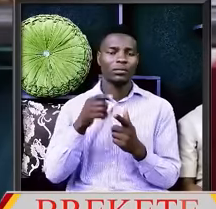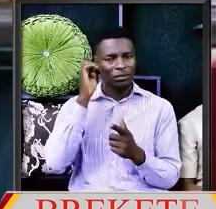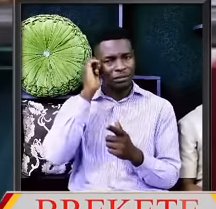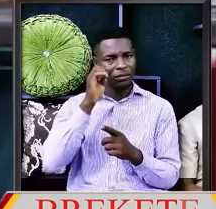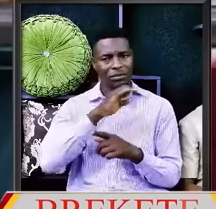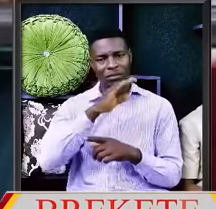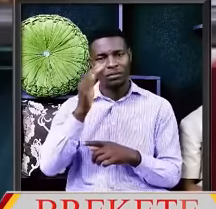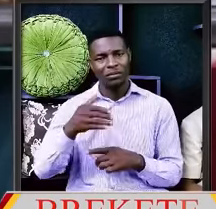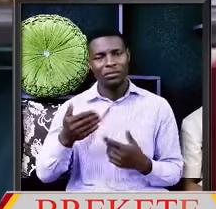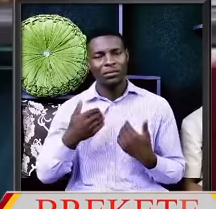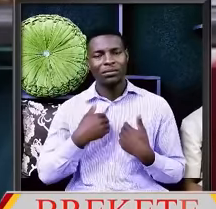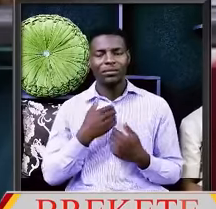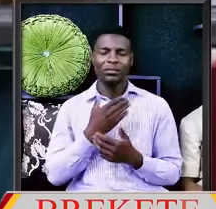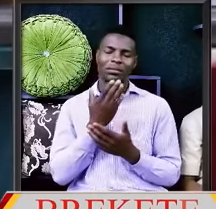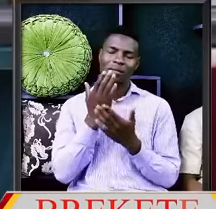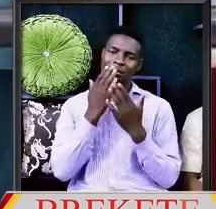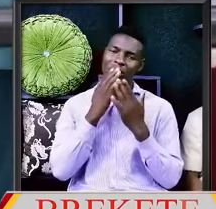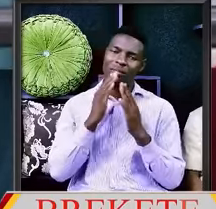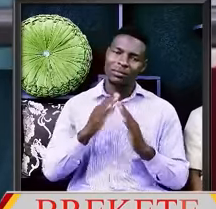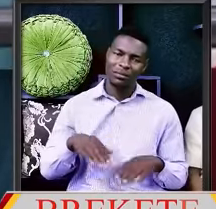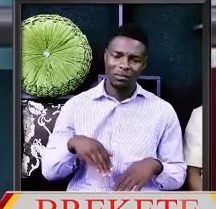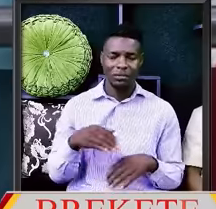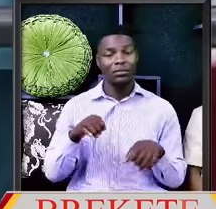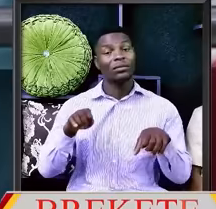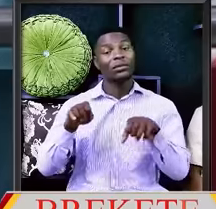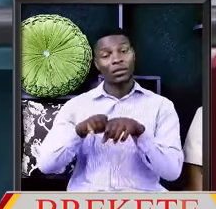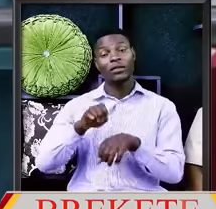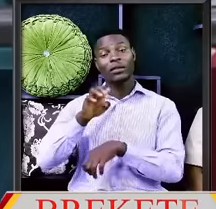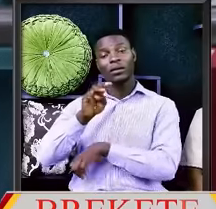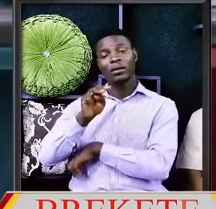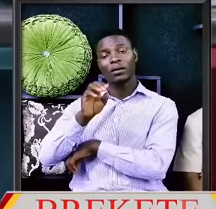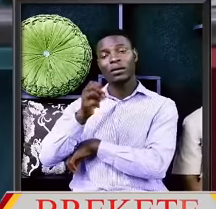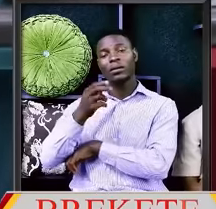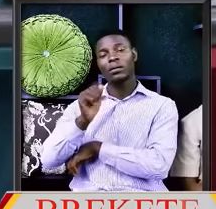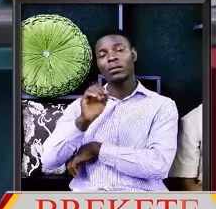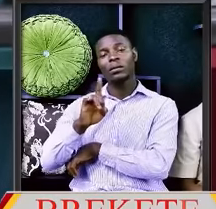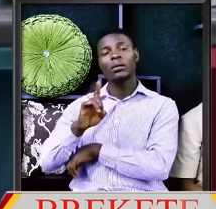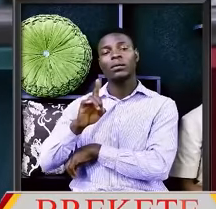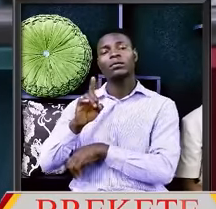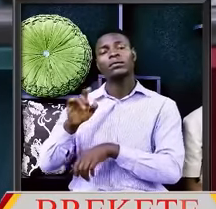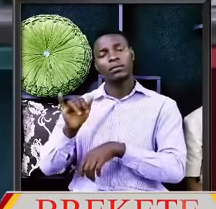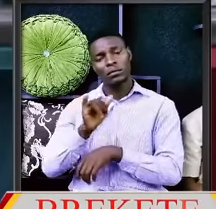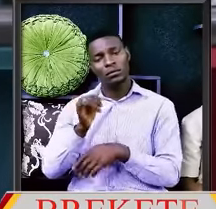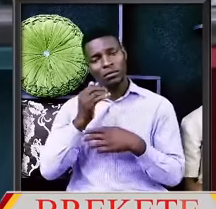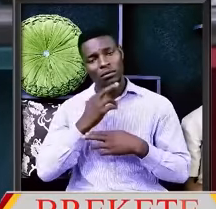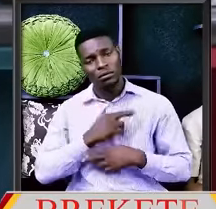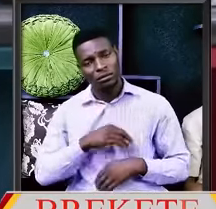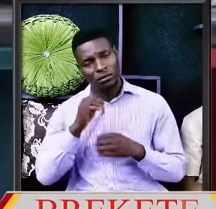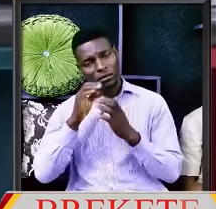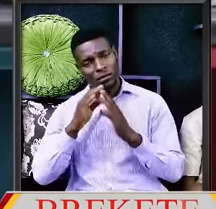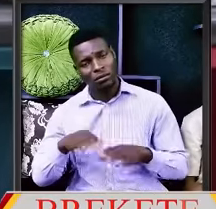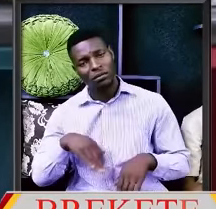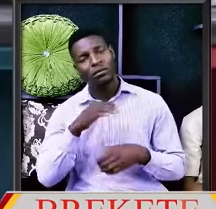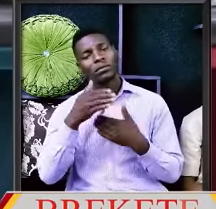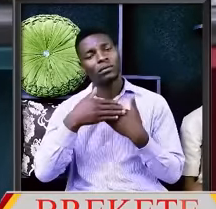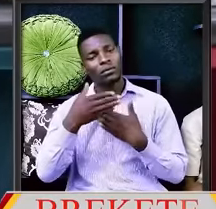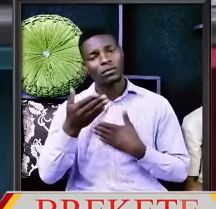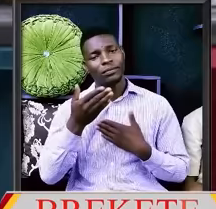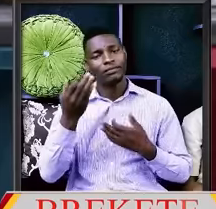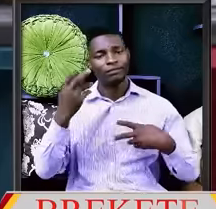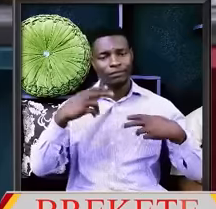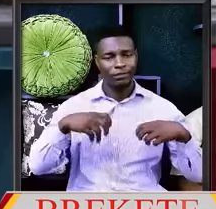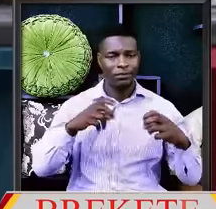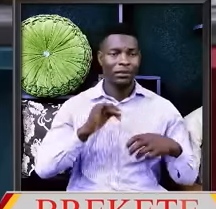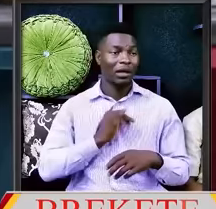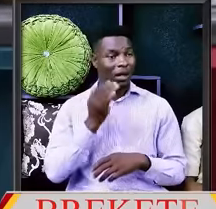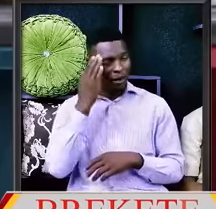peace of mind. Even my bad soul will rest in peace after the investigation. And I know that